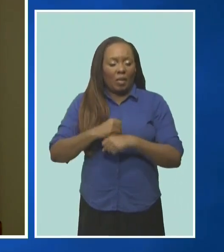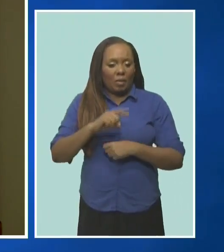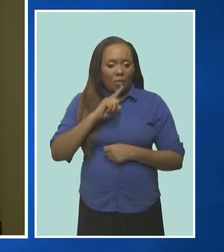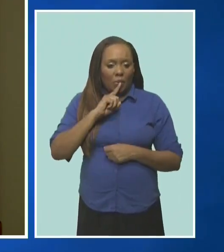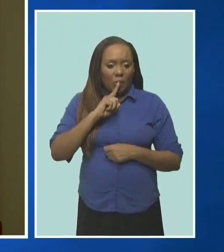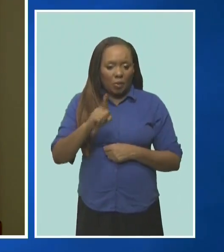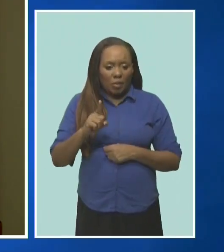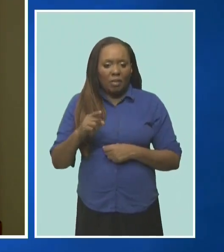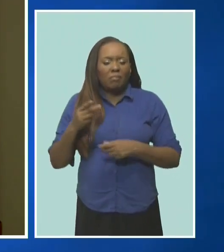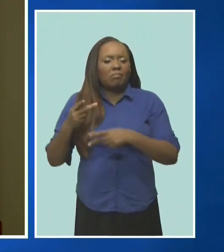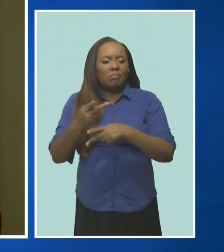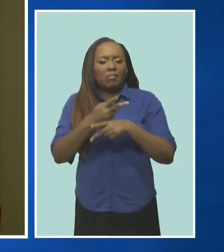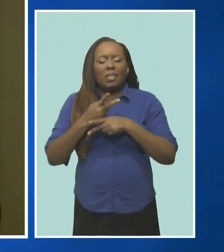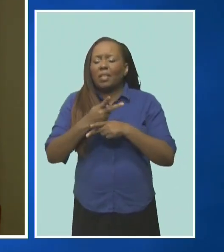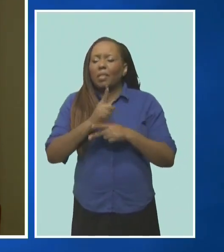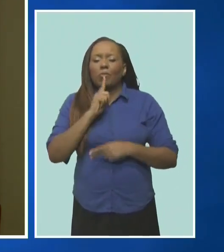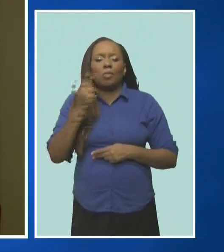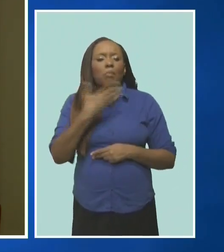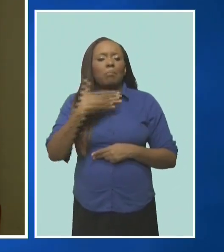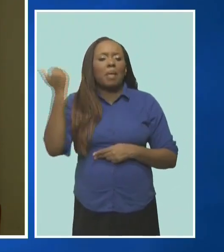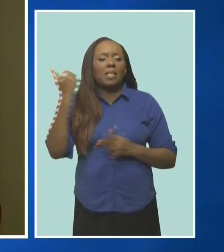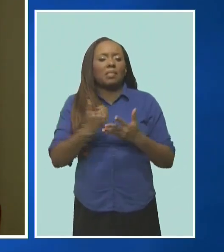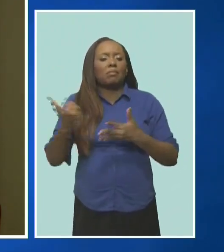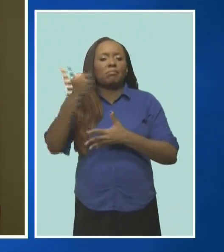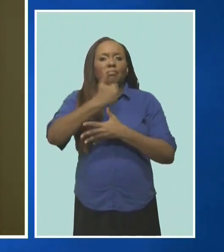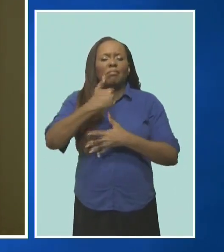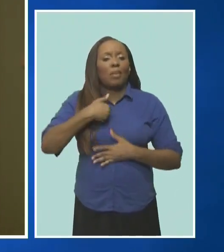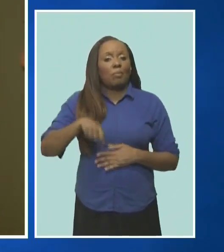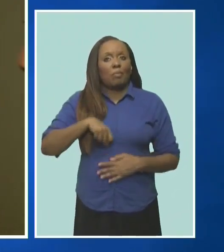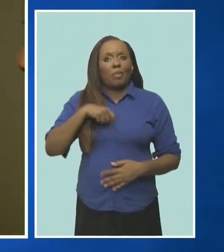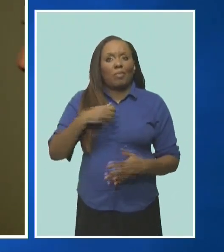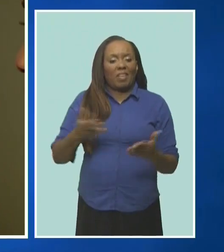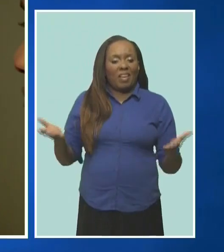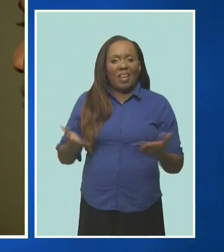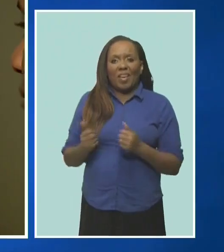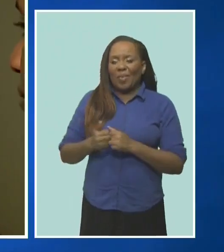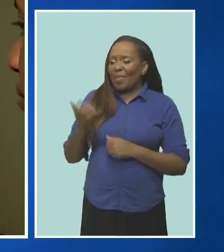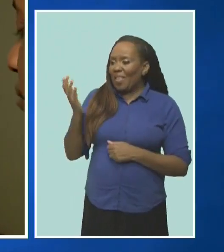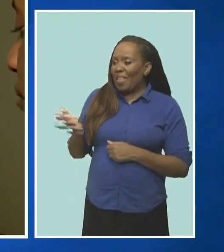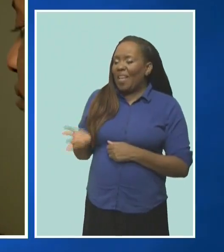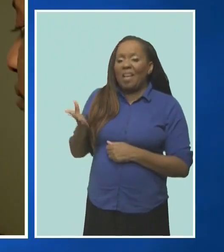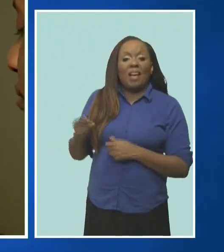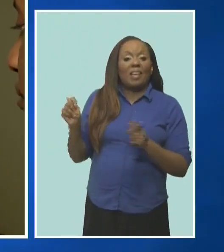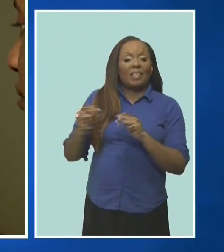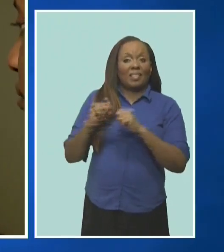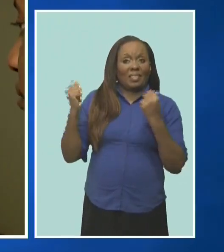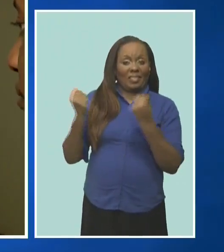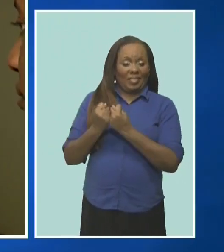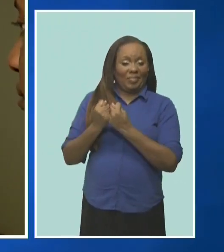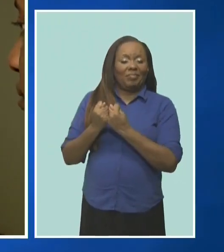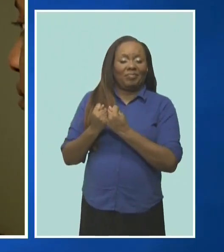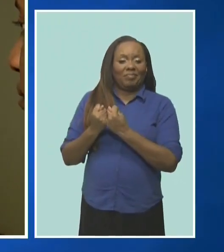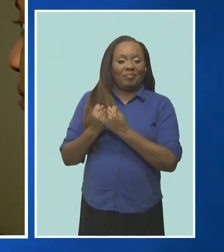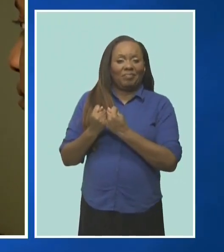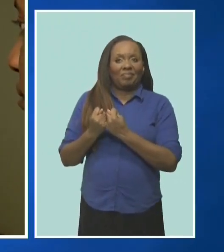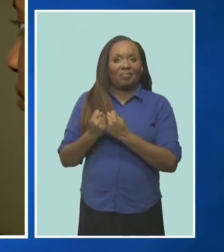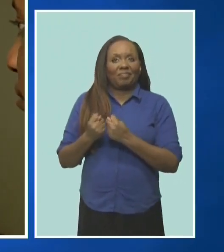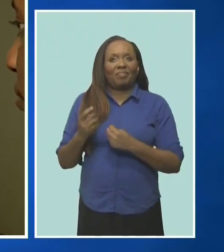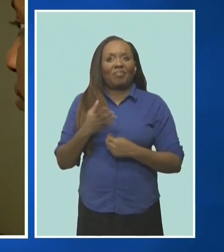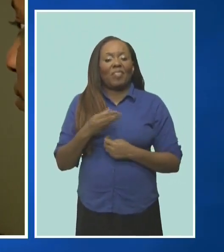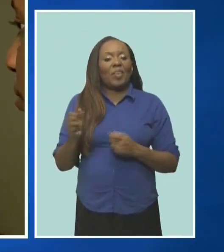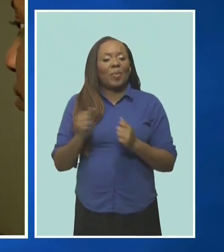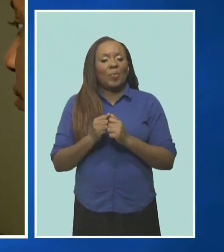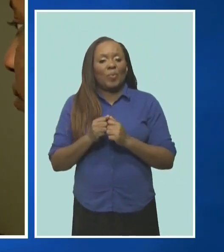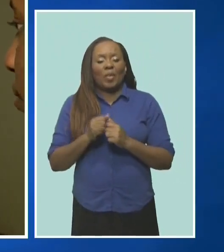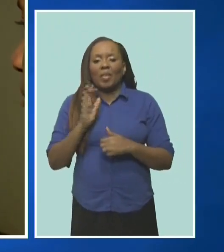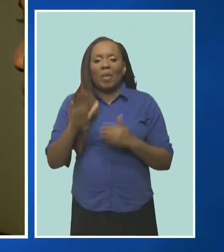that the care is top of the line. So I'm really very proud to be here with Ms. Paulette this morning and her team, and of course with the Phil,